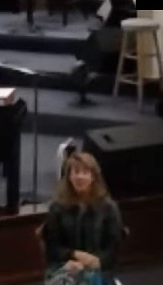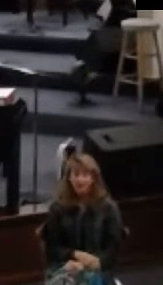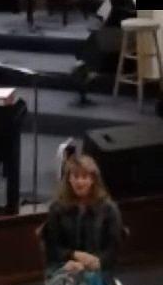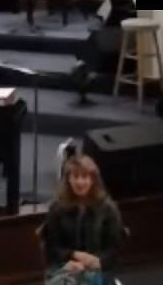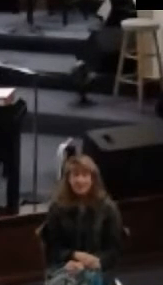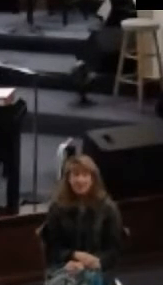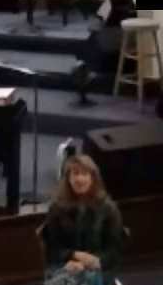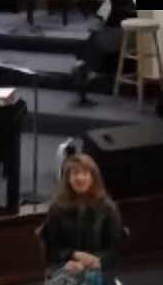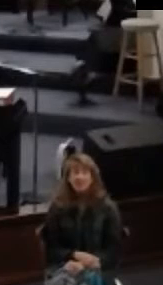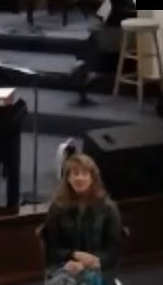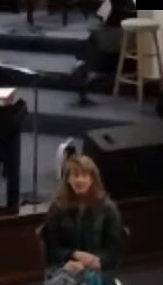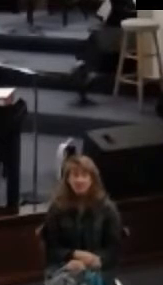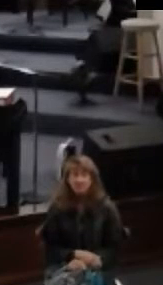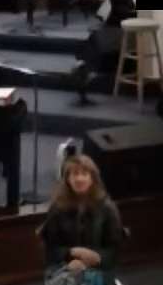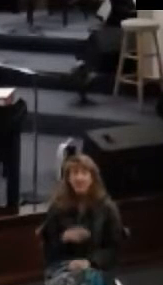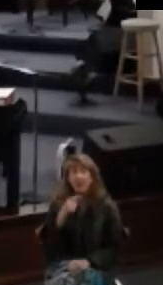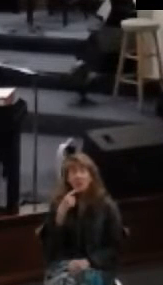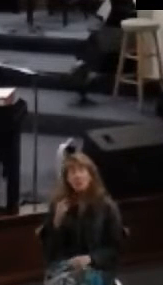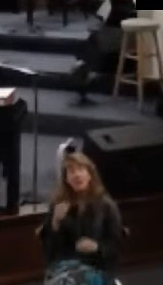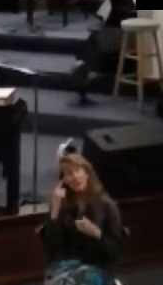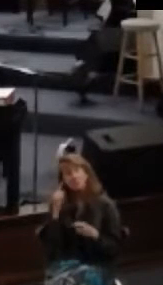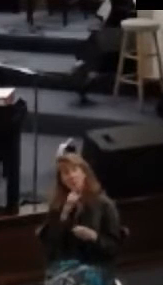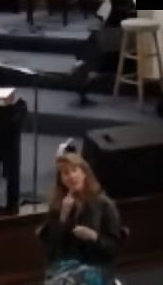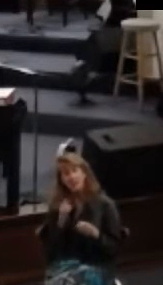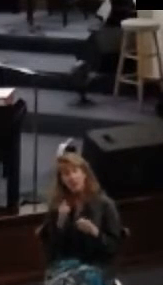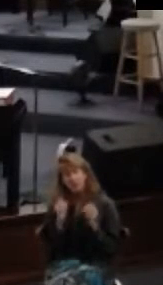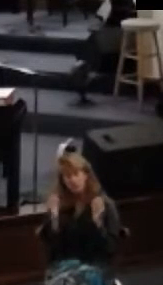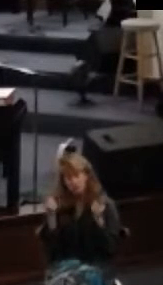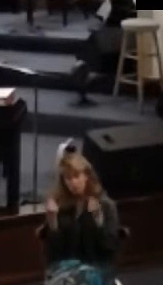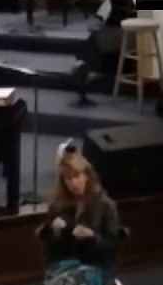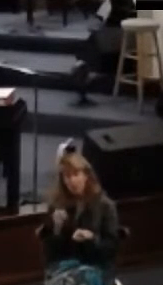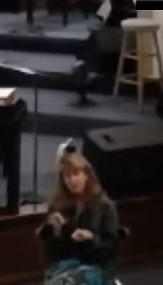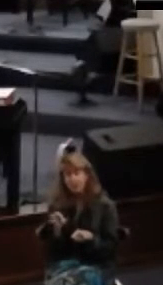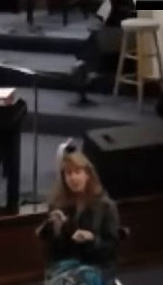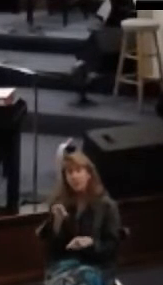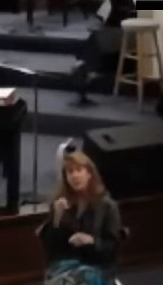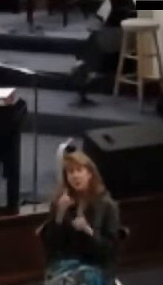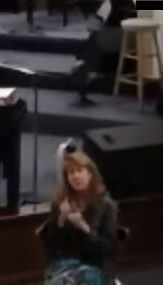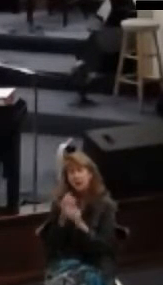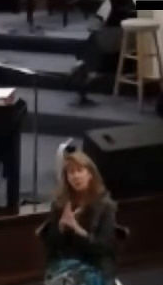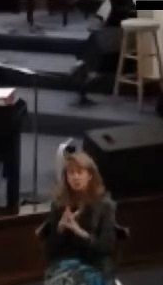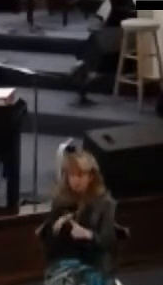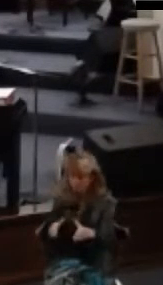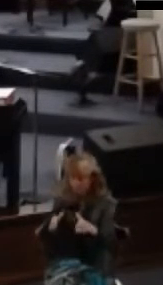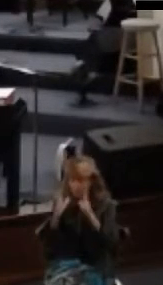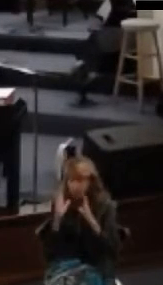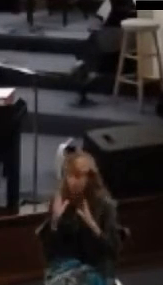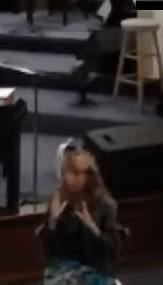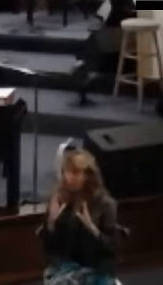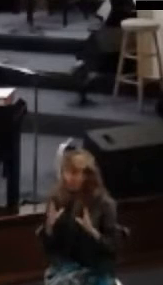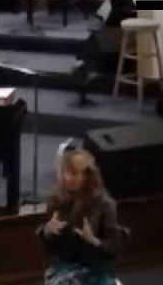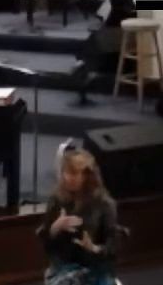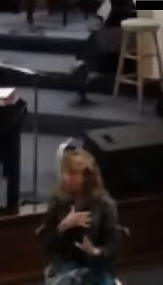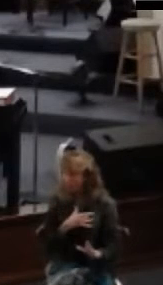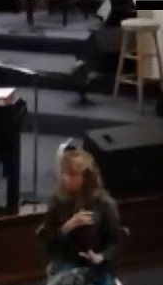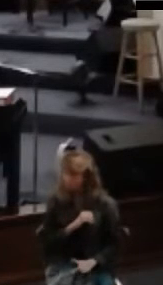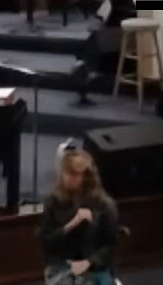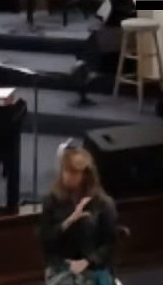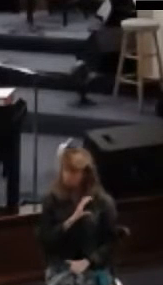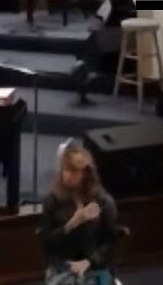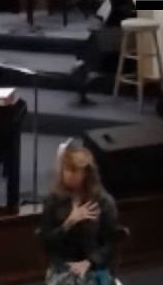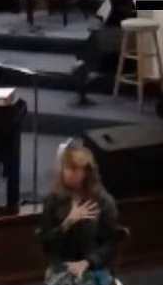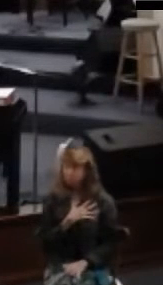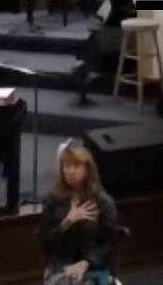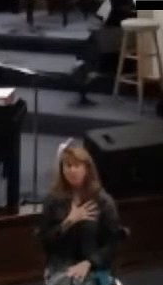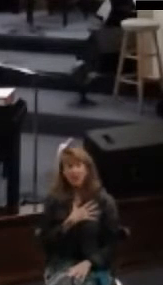So this comes to the attention of the apostles. And they say in Acts chapter 6, verses 2, 3, and 4, they say this: